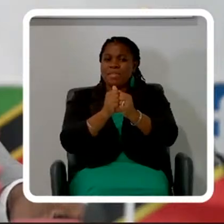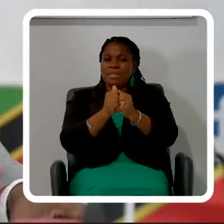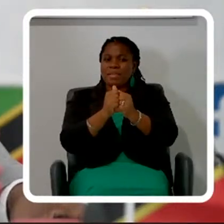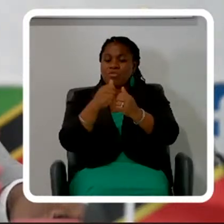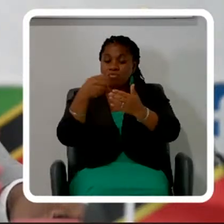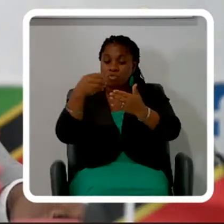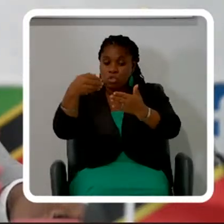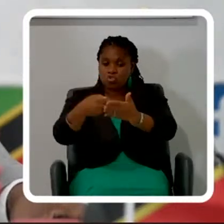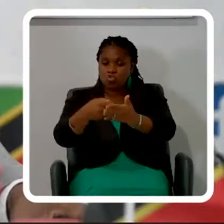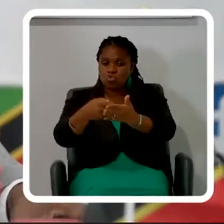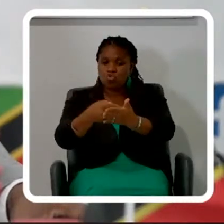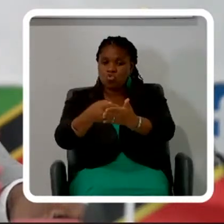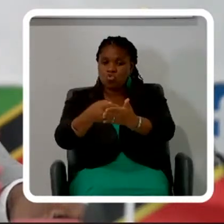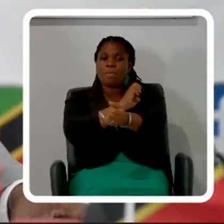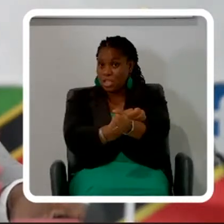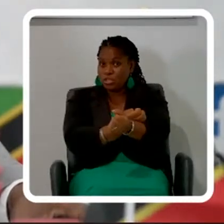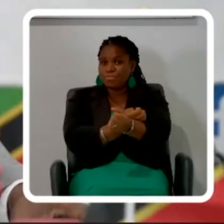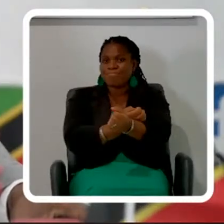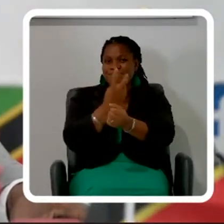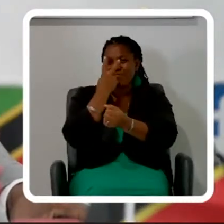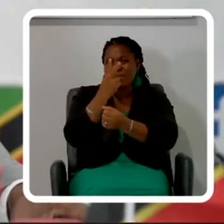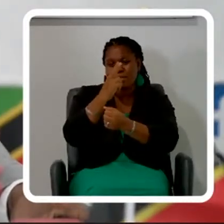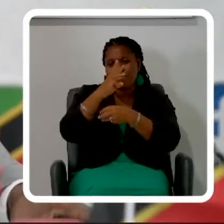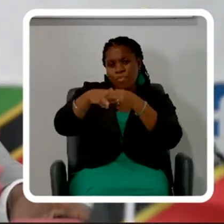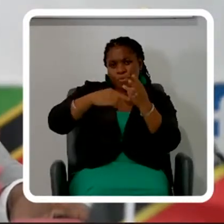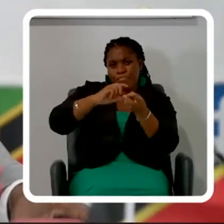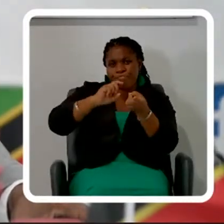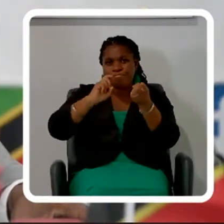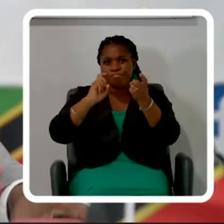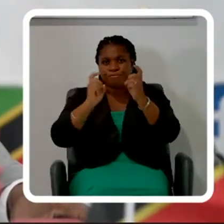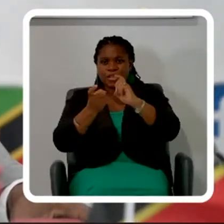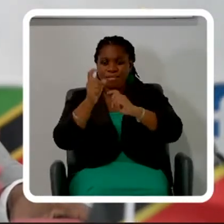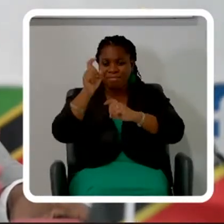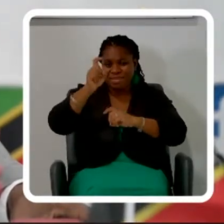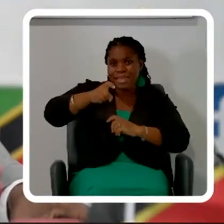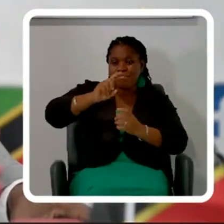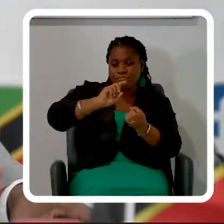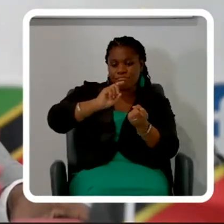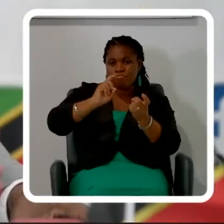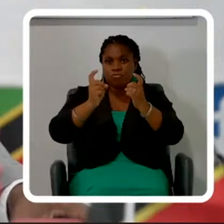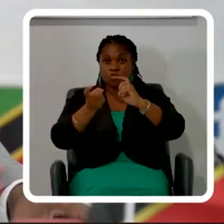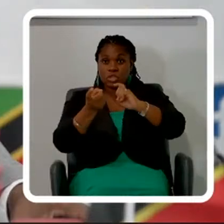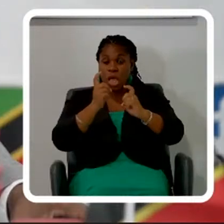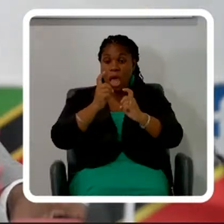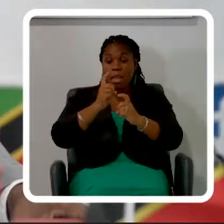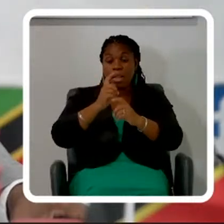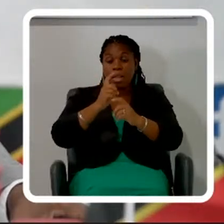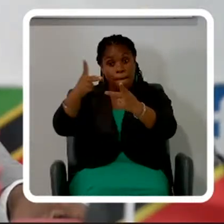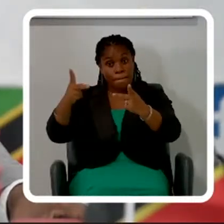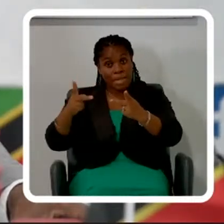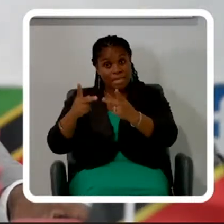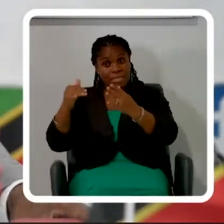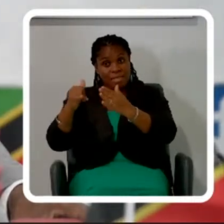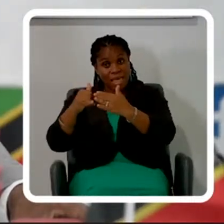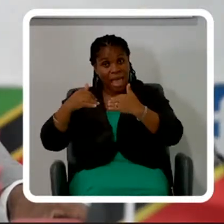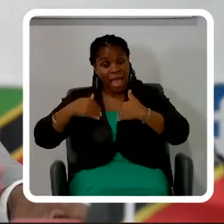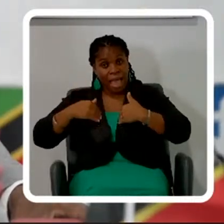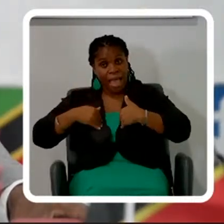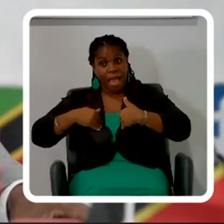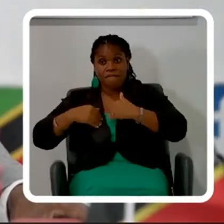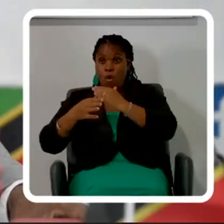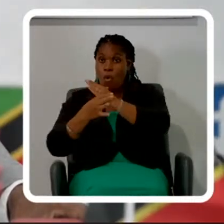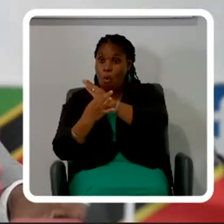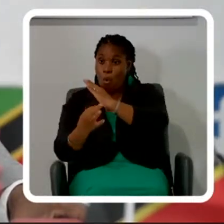the other side yet, but I can tell you that the pendulum is shifting. And these oil-producing countries are investing heavily